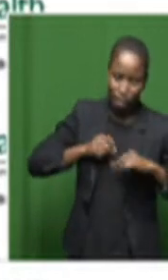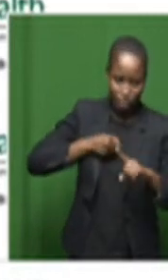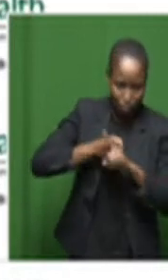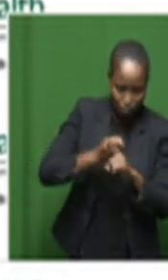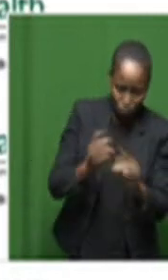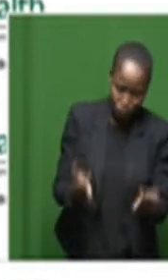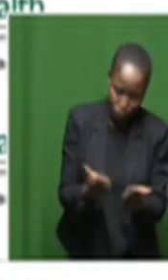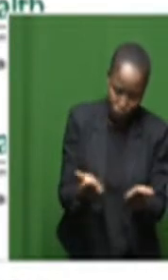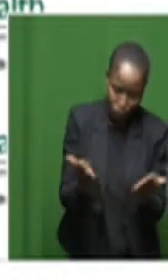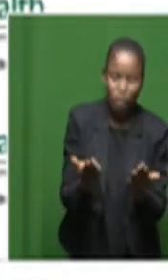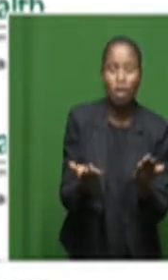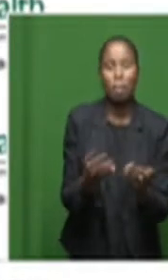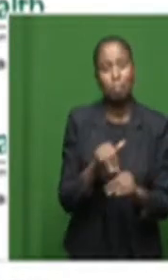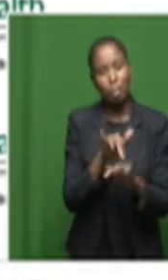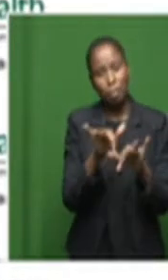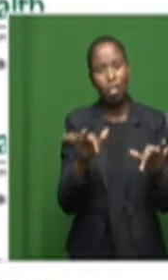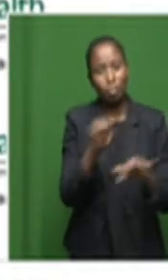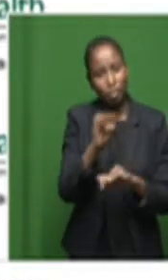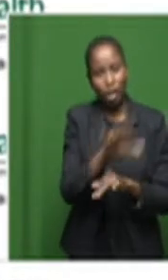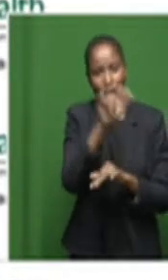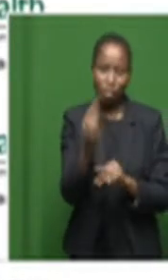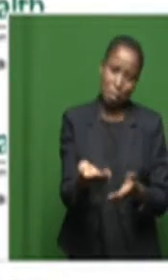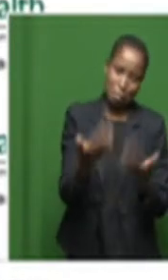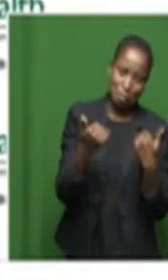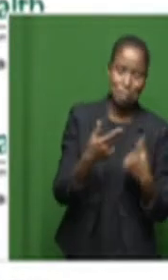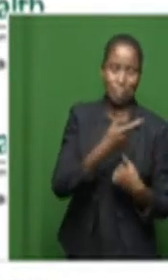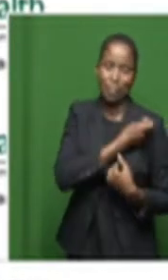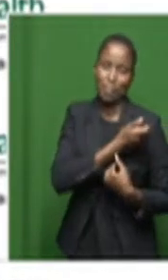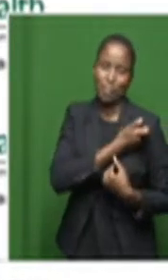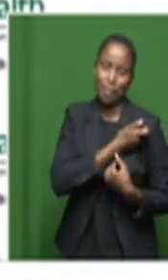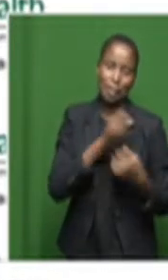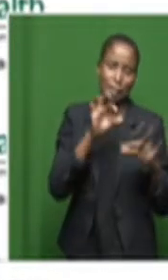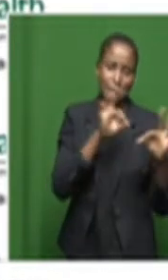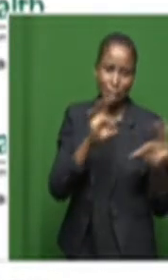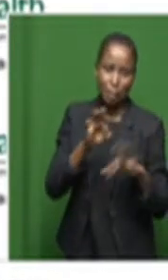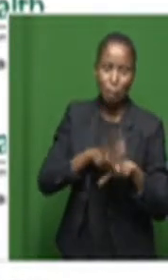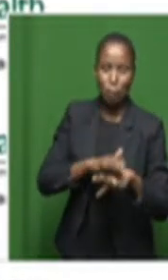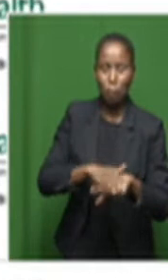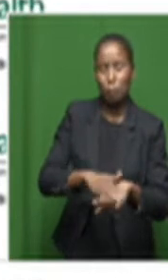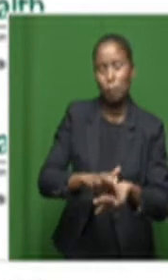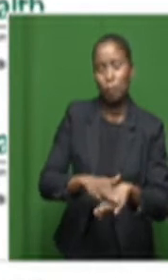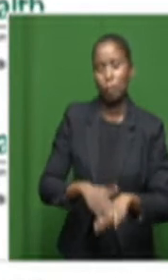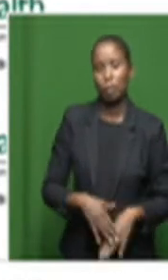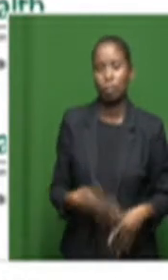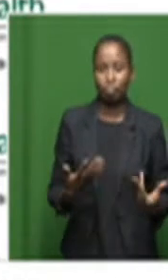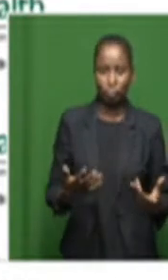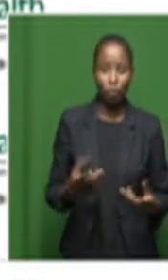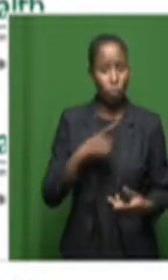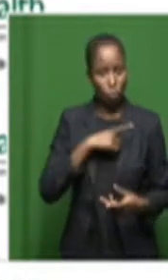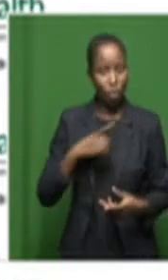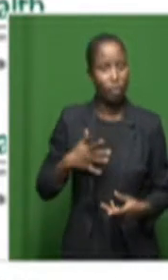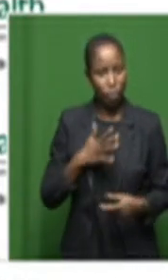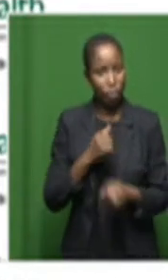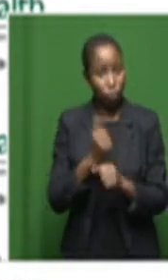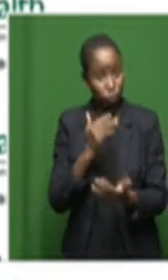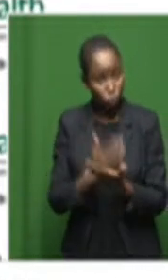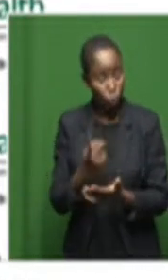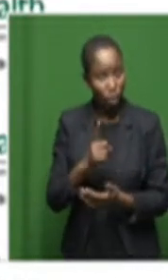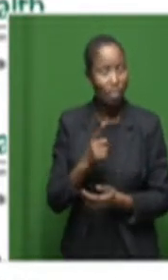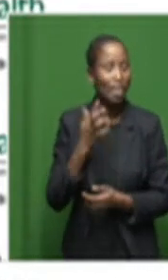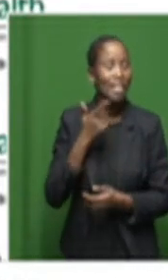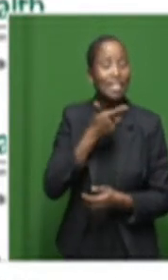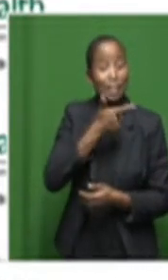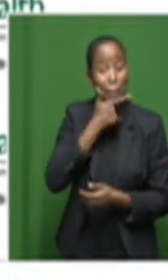to motivate all South Africans, make sure that as many South Africans would want to make sure that by December,